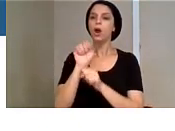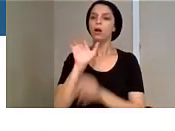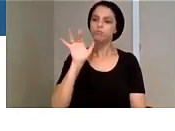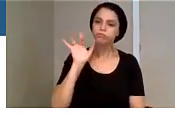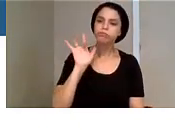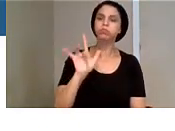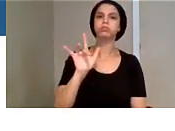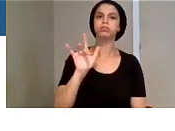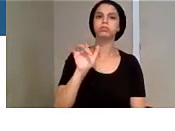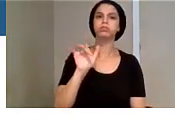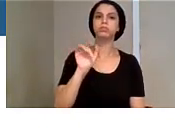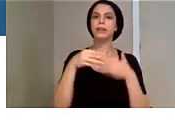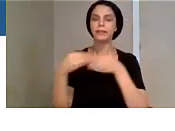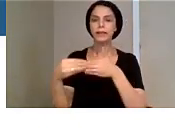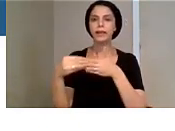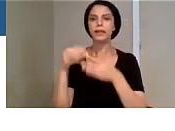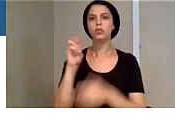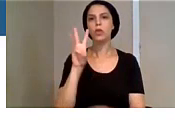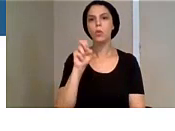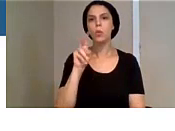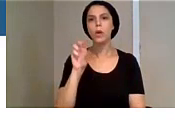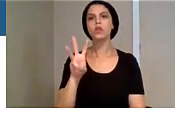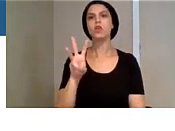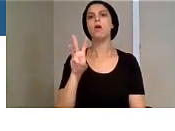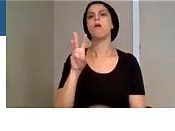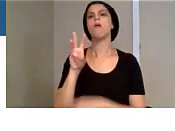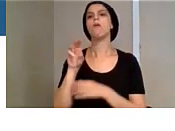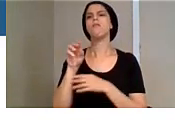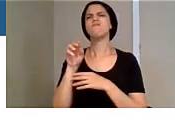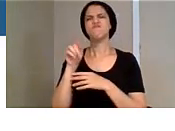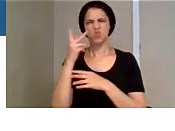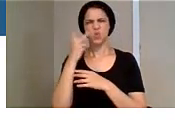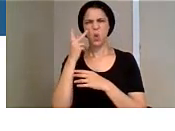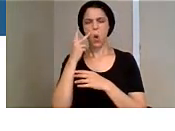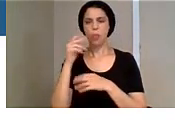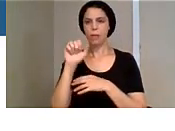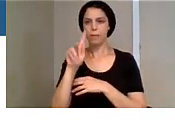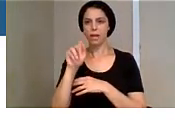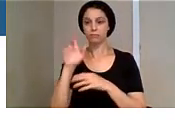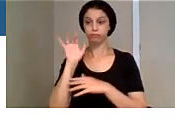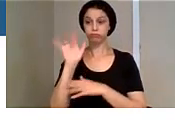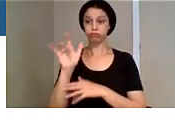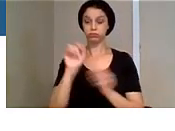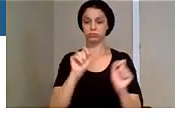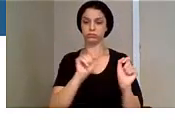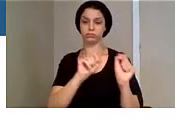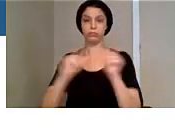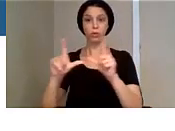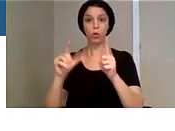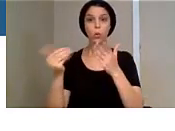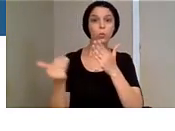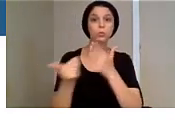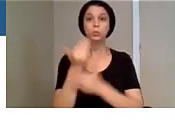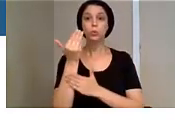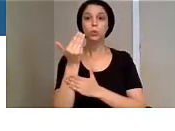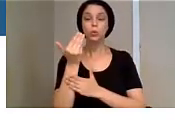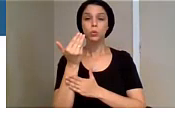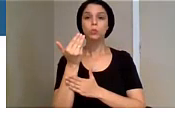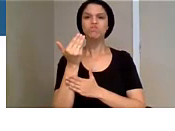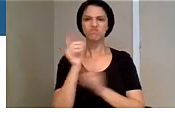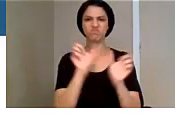us to this window where there's that button that you click on. Once the button is clicked, a new window opens next to the